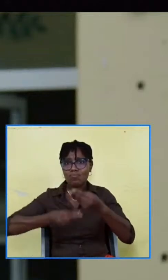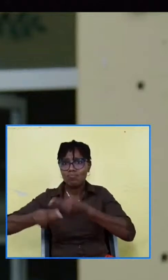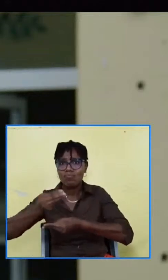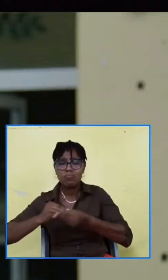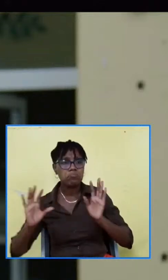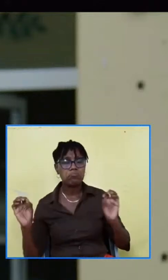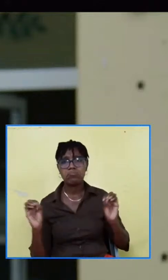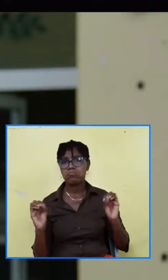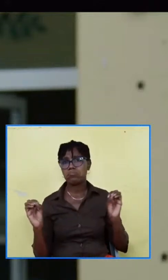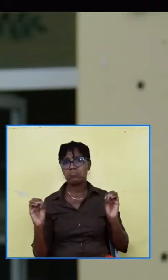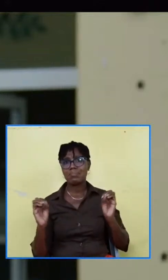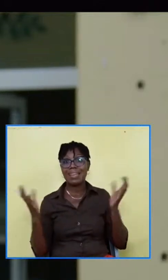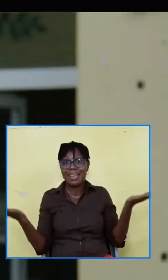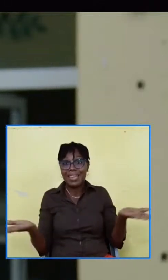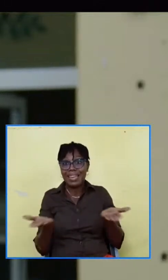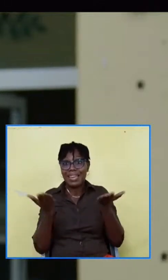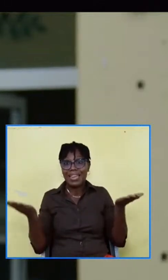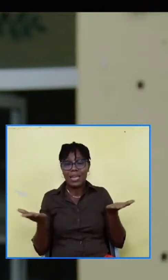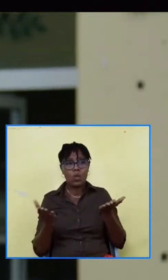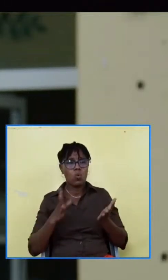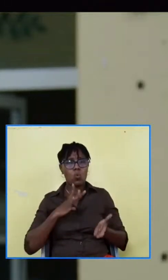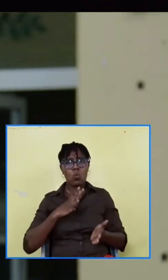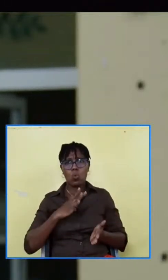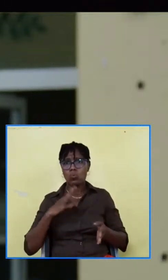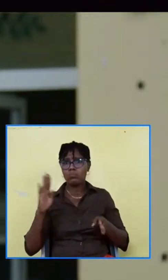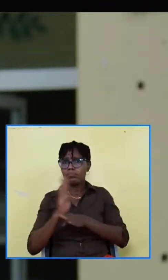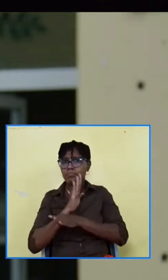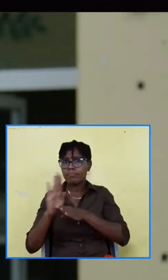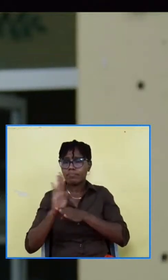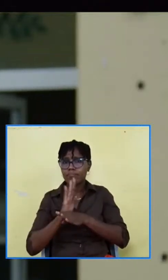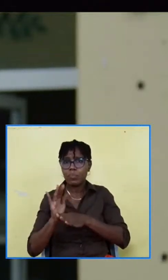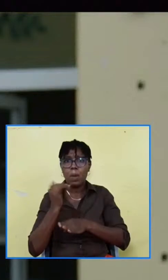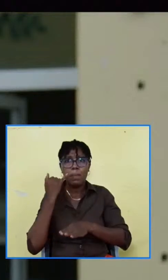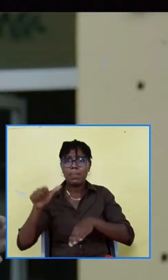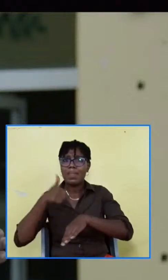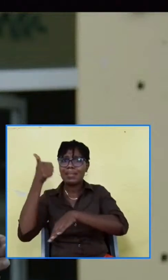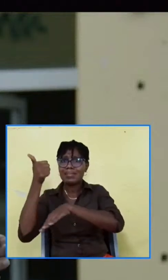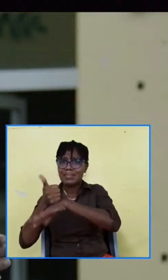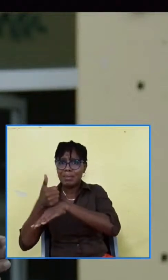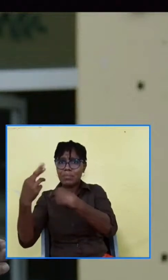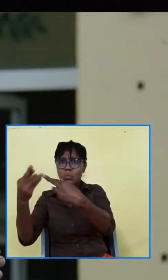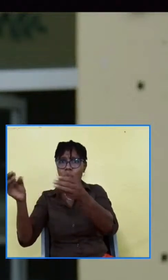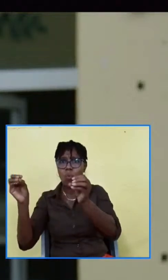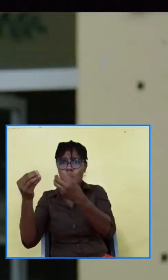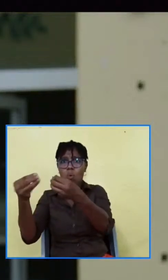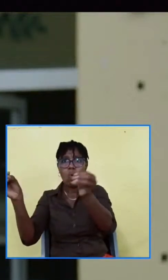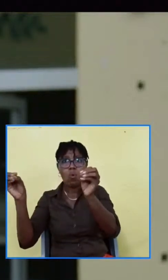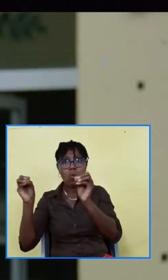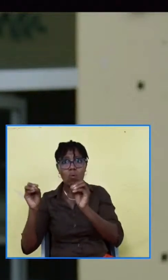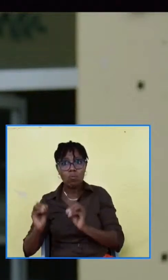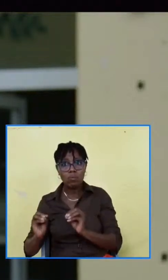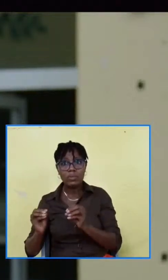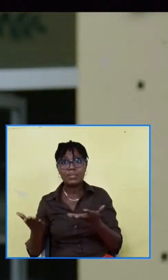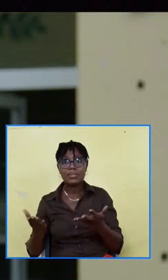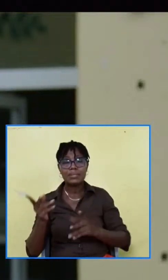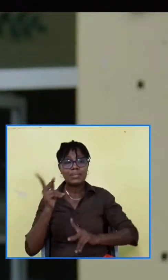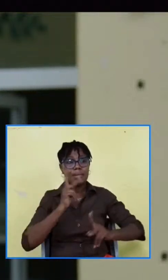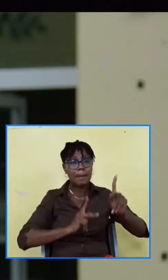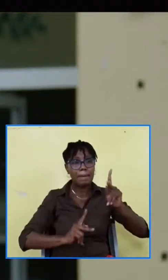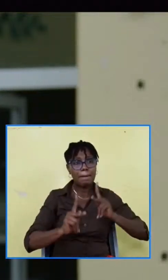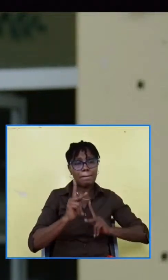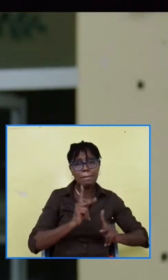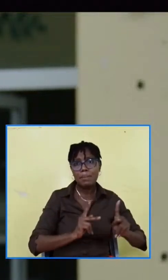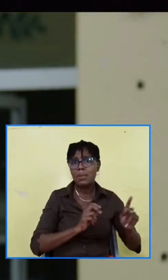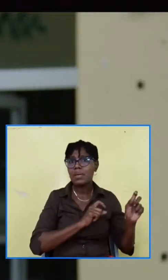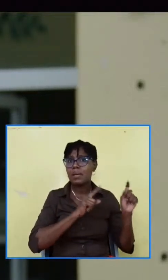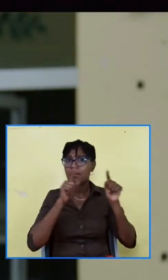here is a big hub for business. I believe that if an office was placed up here and persons educated, as the gentleman